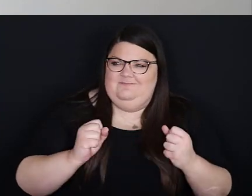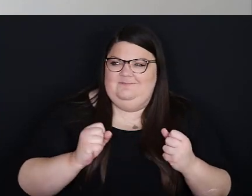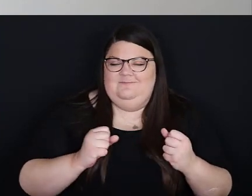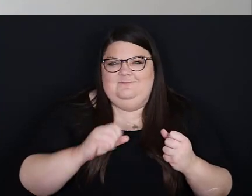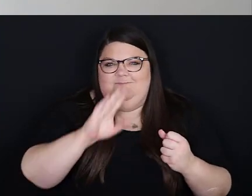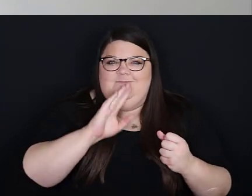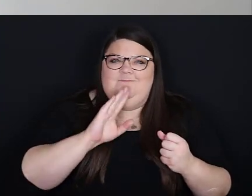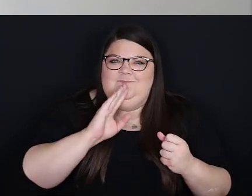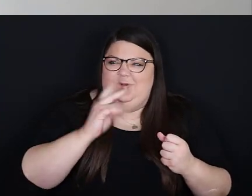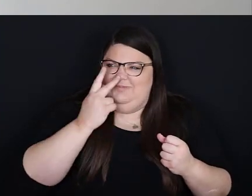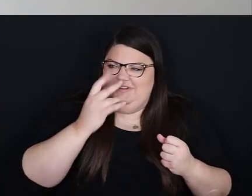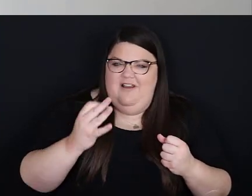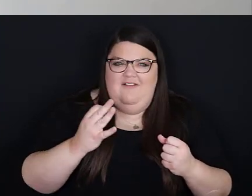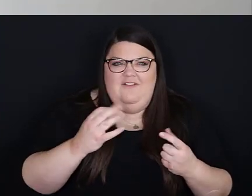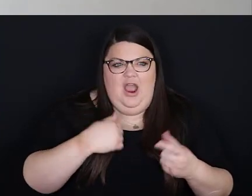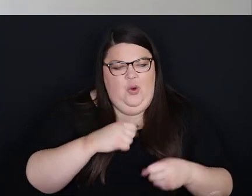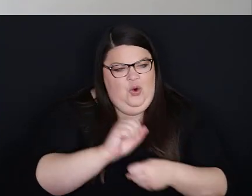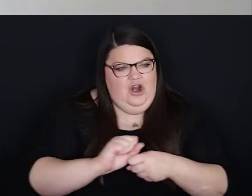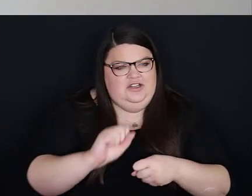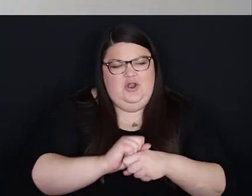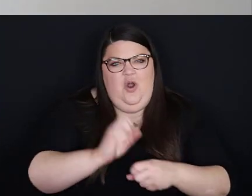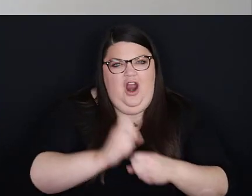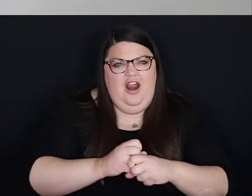pissed me off. I worked so hard for nothing,